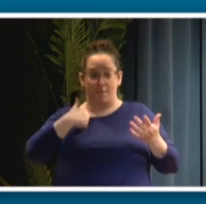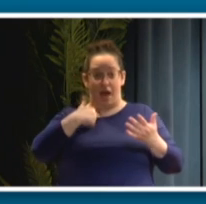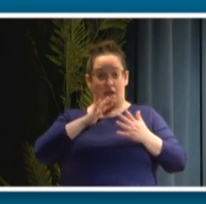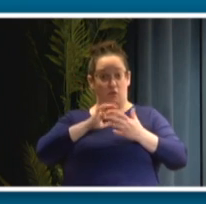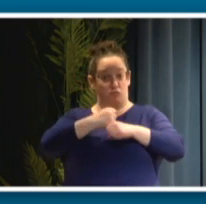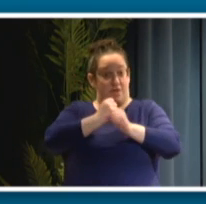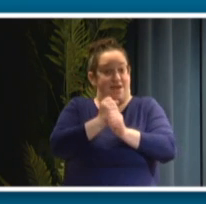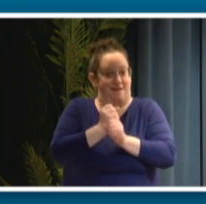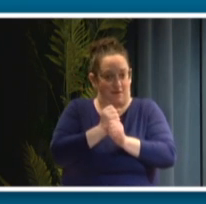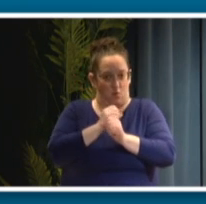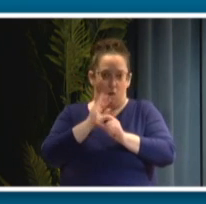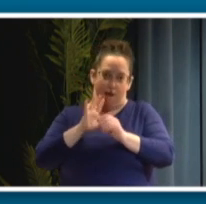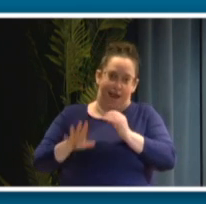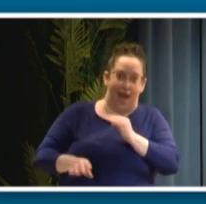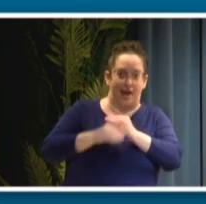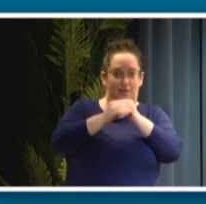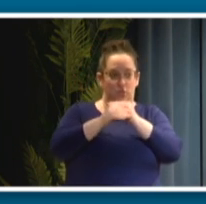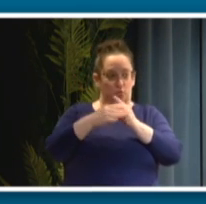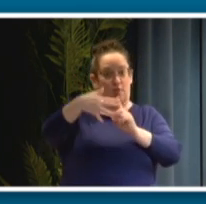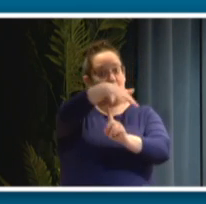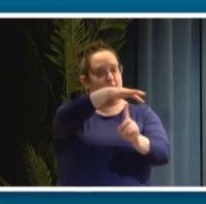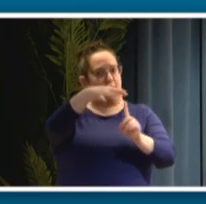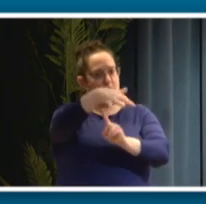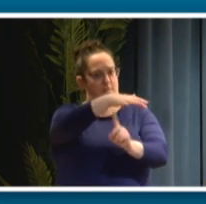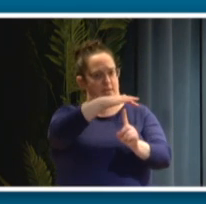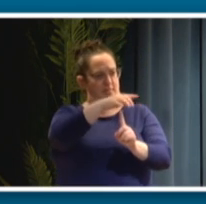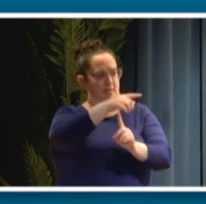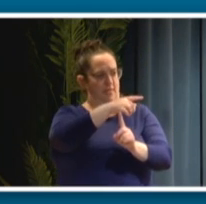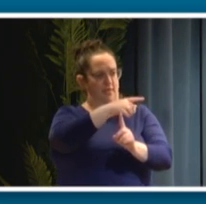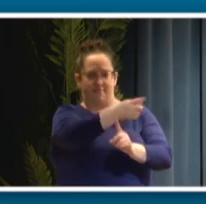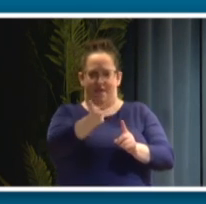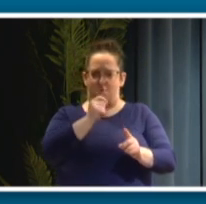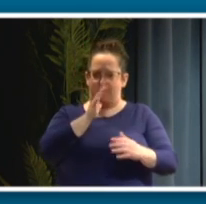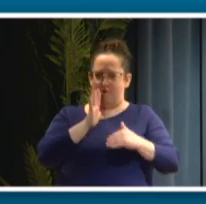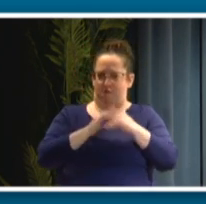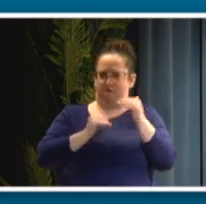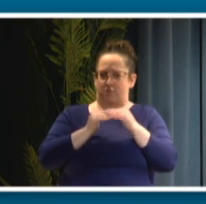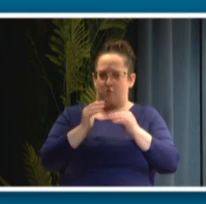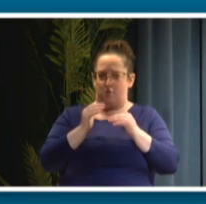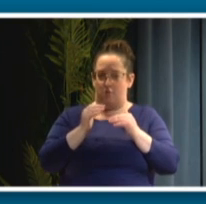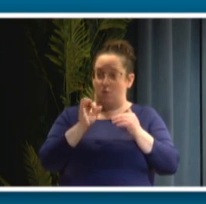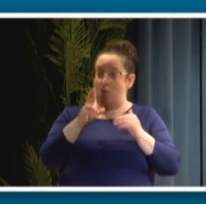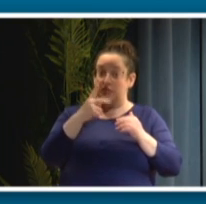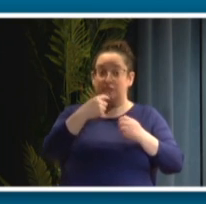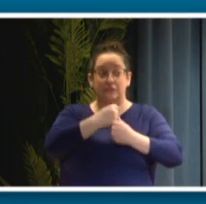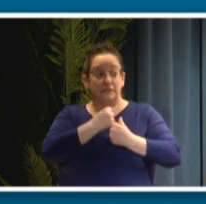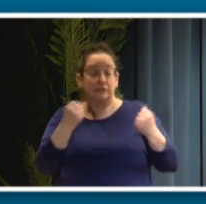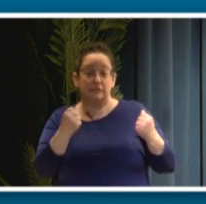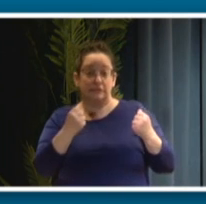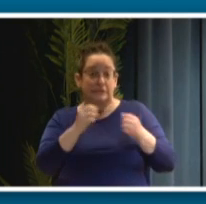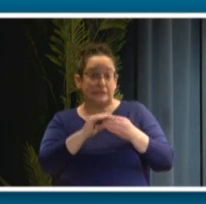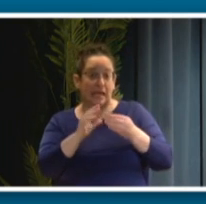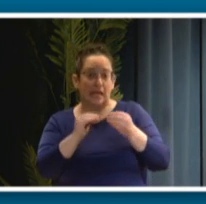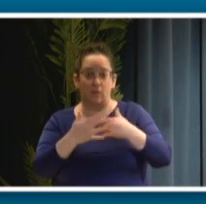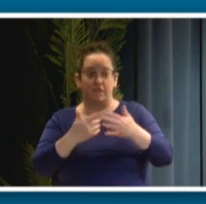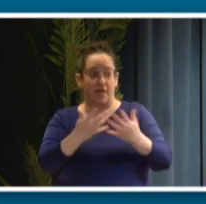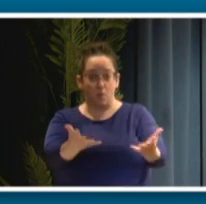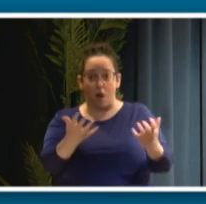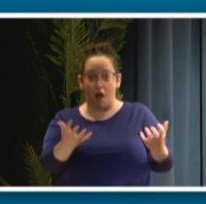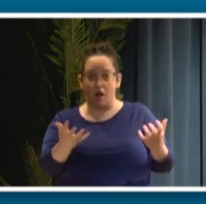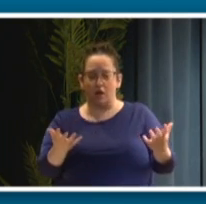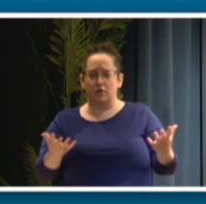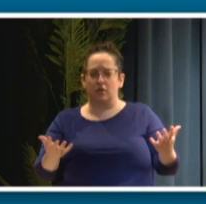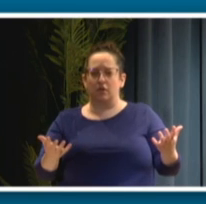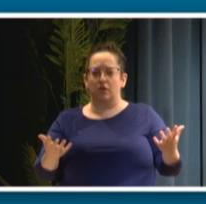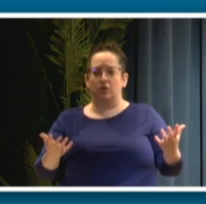other people, specifically people who identify as women, don't feel comfortable with saying whatever it is they want to say? Do I need to always